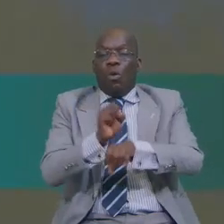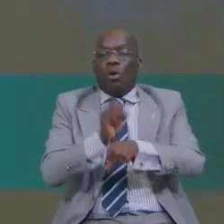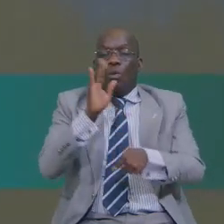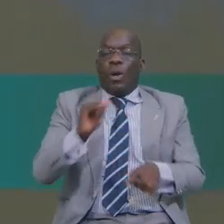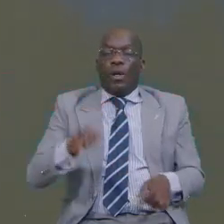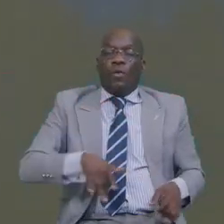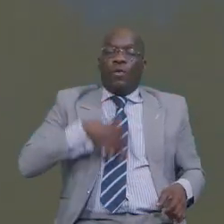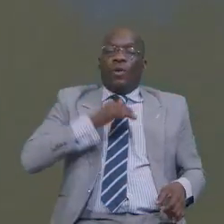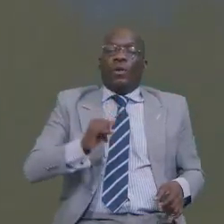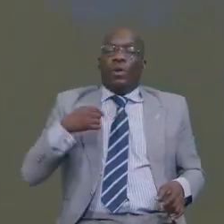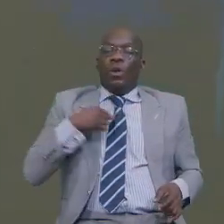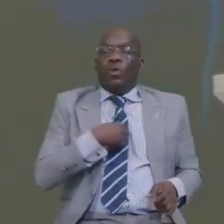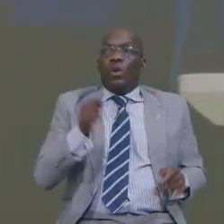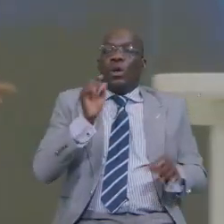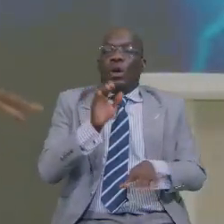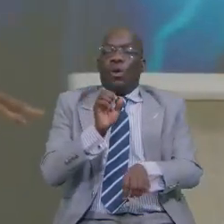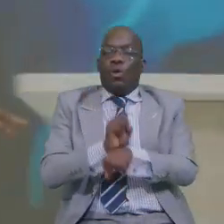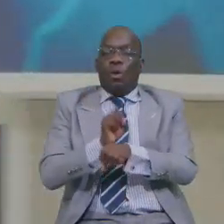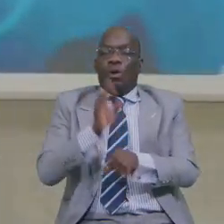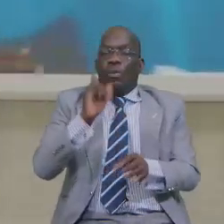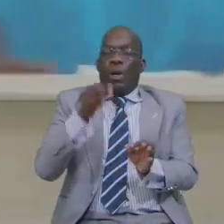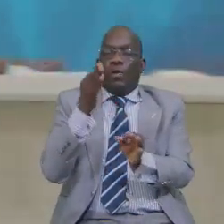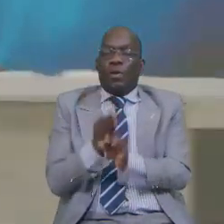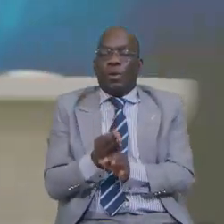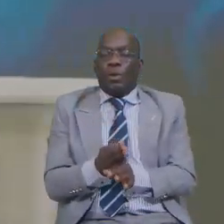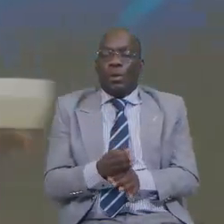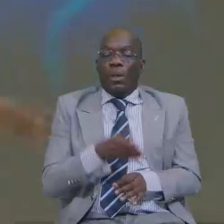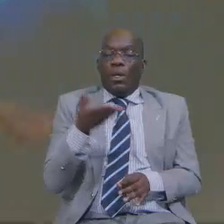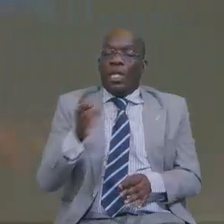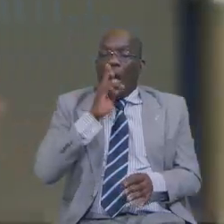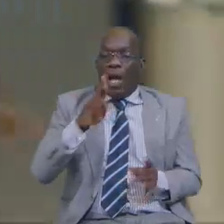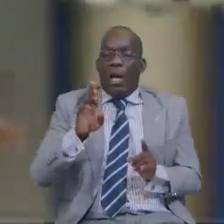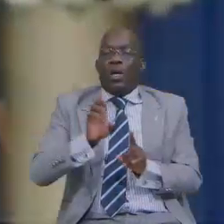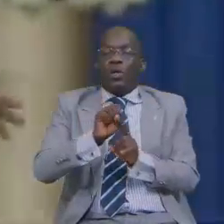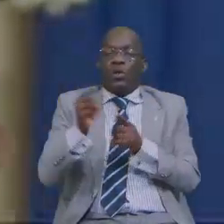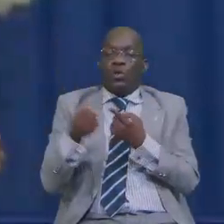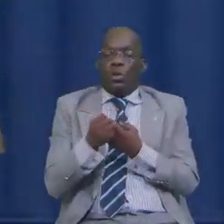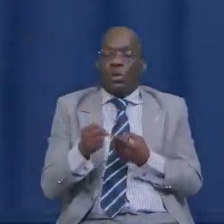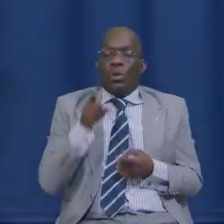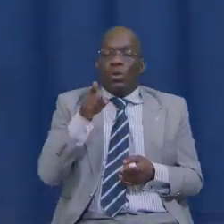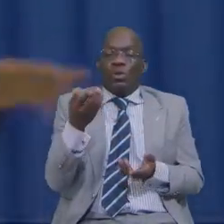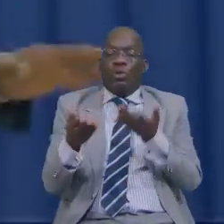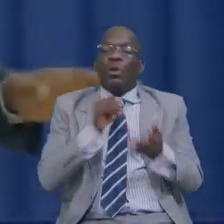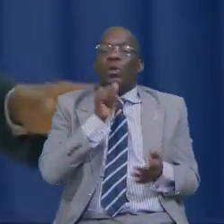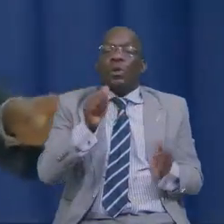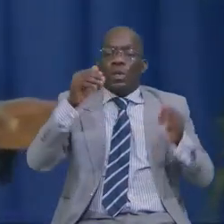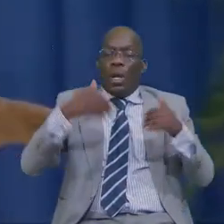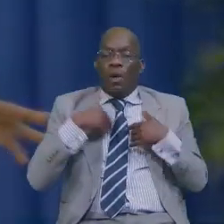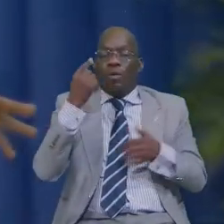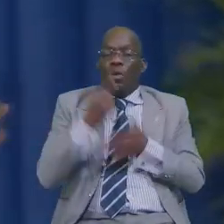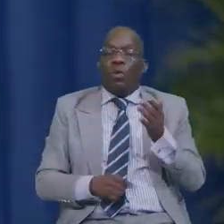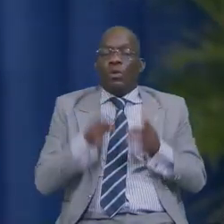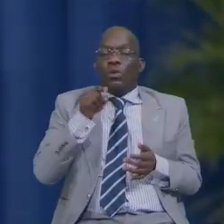faith. There are situations where you might not have what you need to